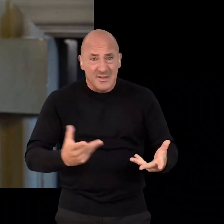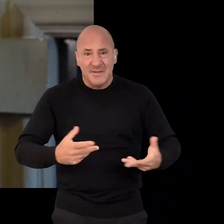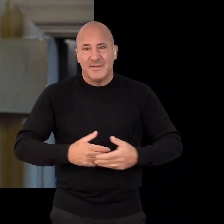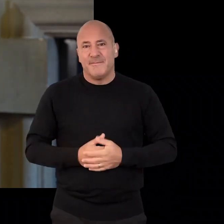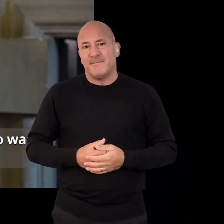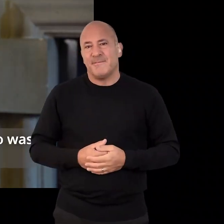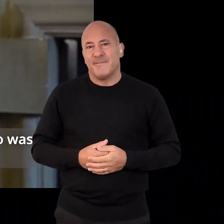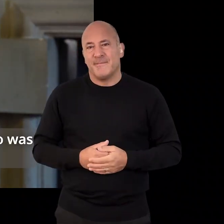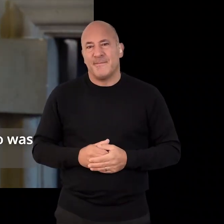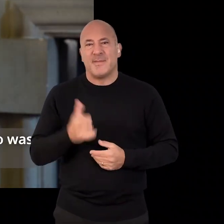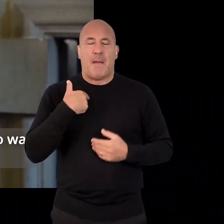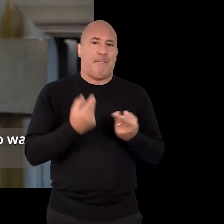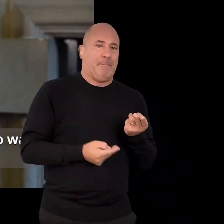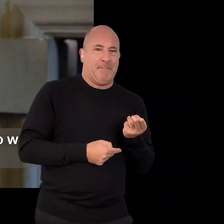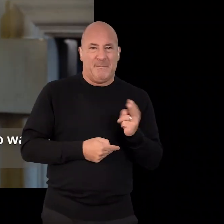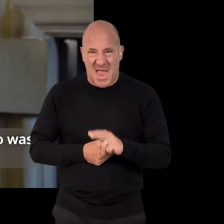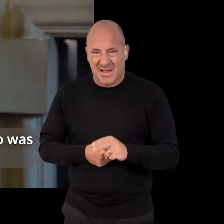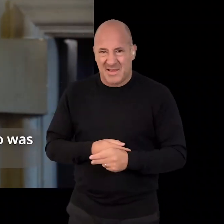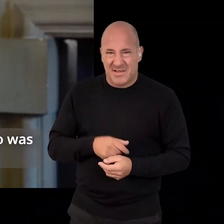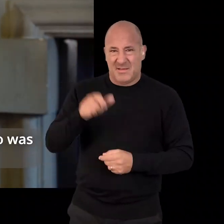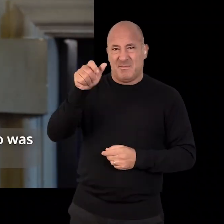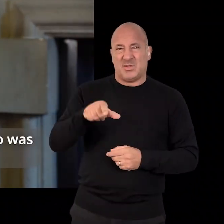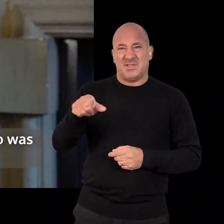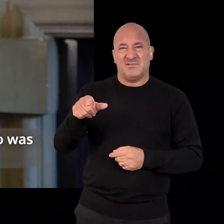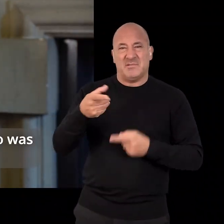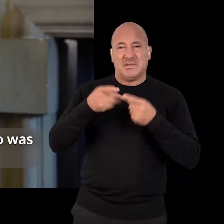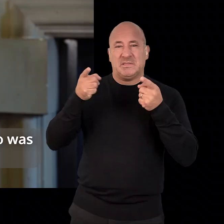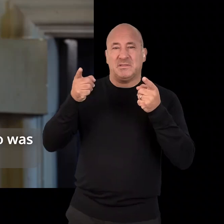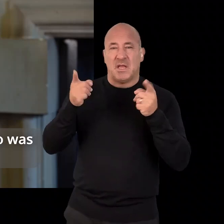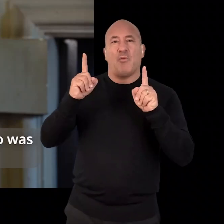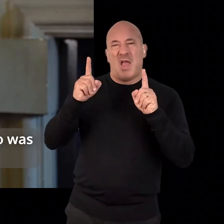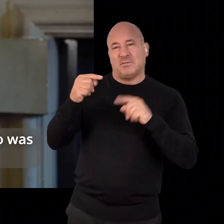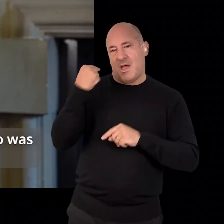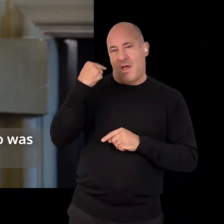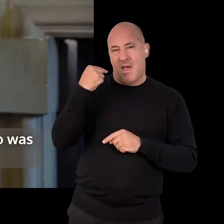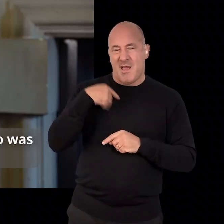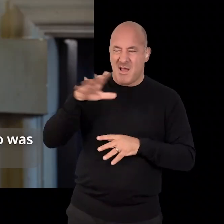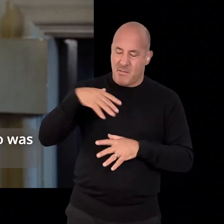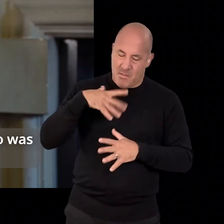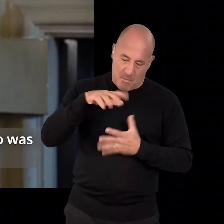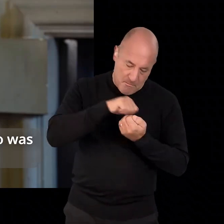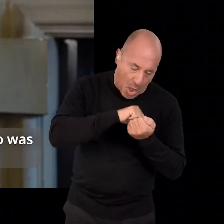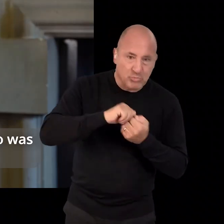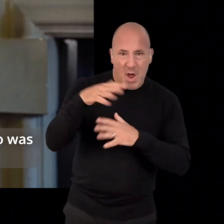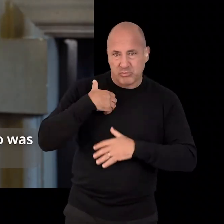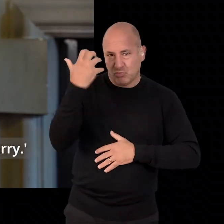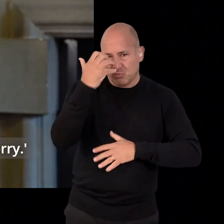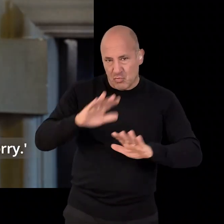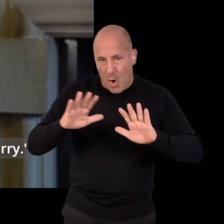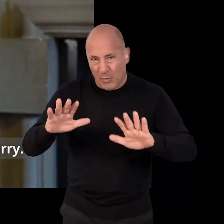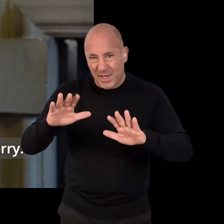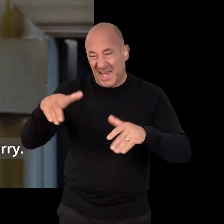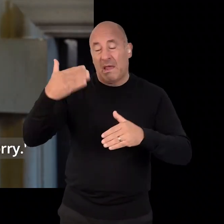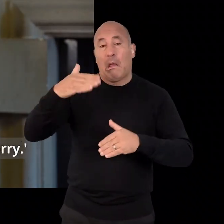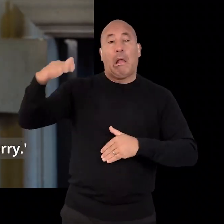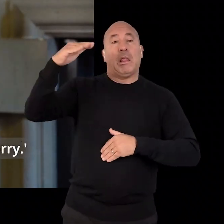I done? And I walked back in and I apologised to somebody who was the director. He